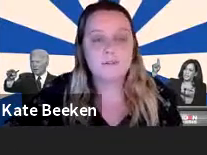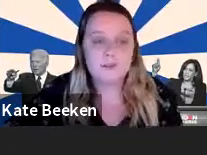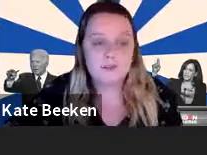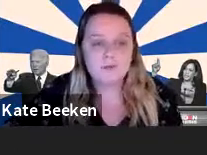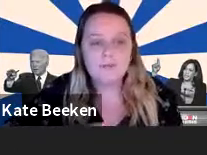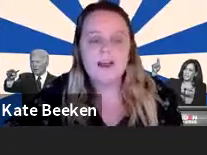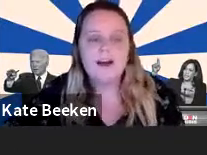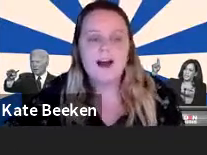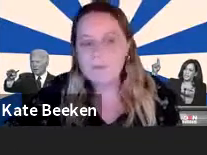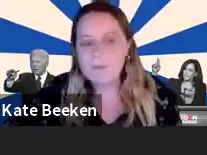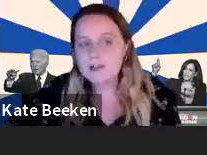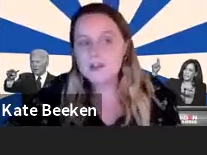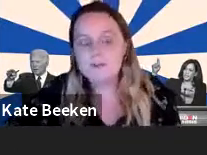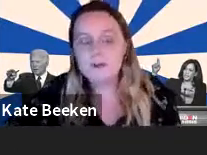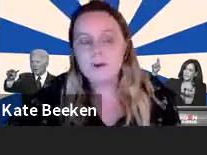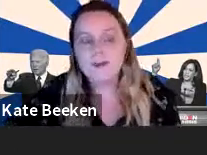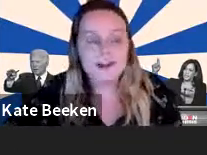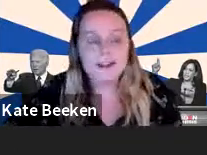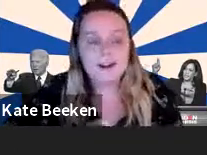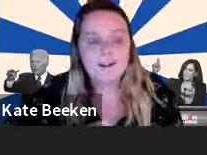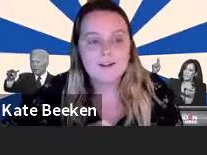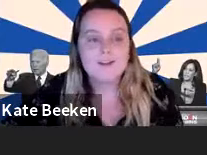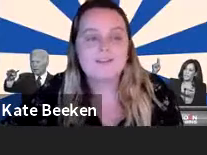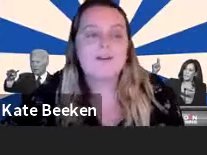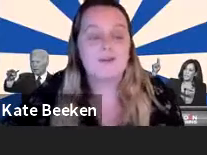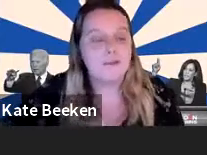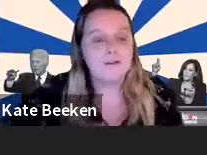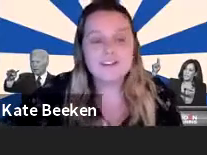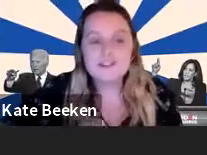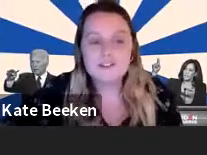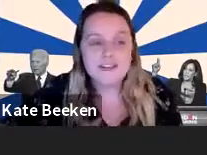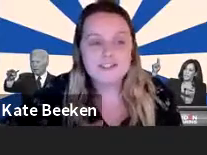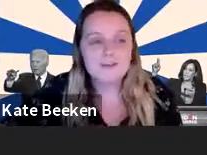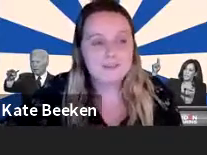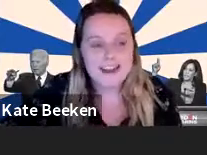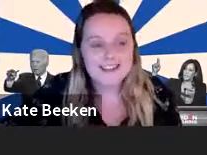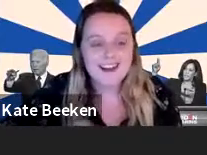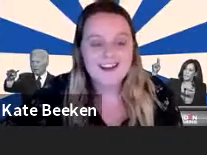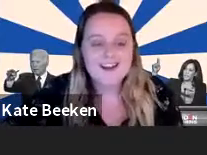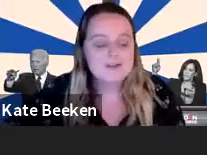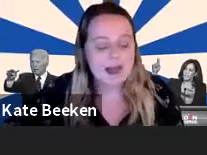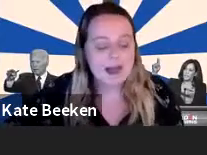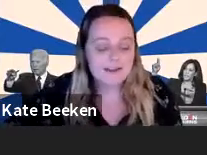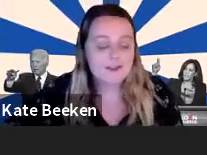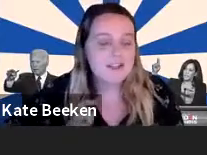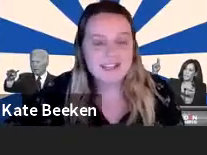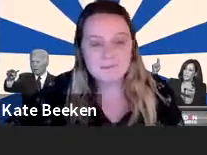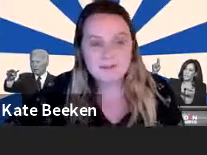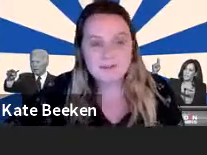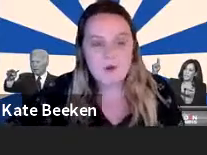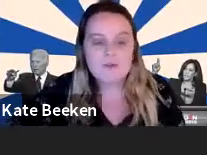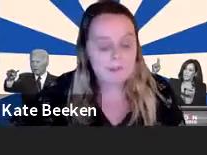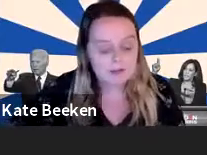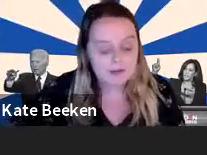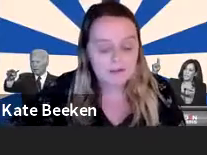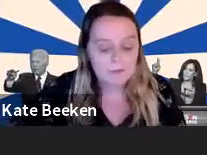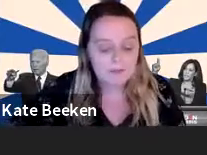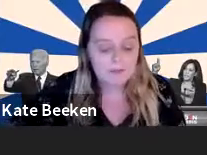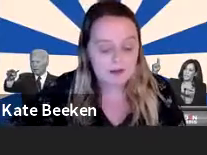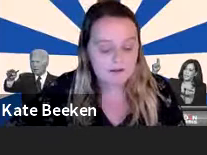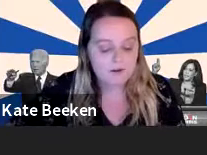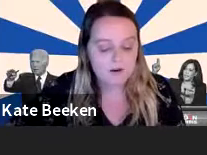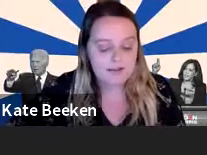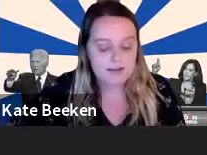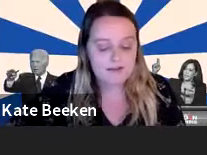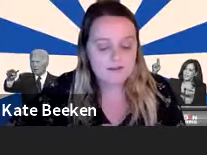or with someone new. I'm actually gonna record that I talked with our Florida Digital Director, Miranda. So and she is in my phone, so I'm gonna click with